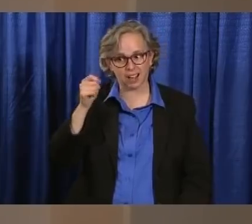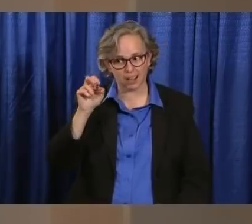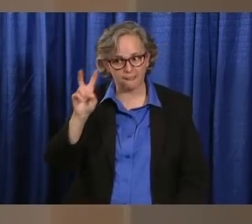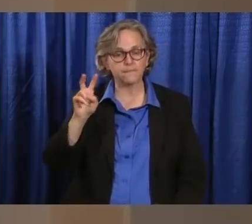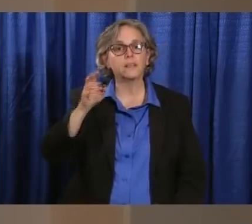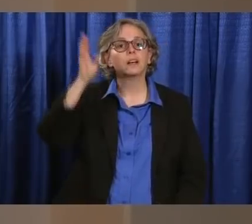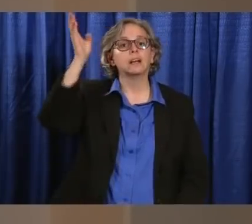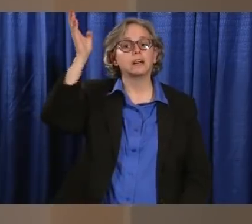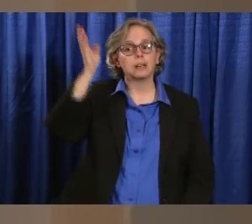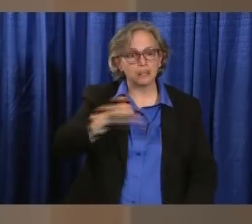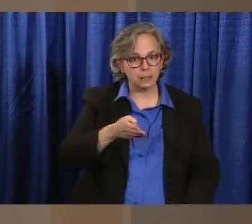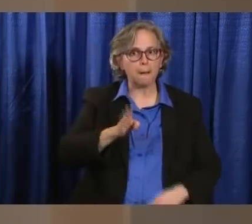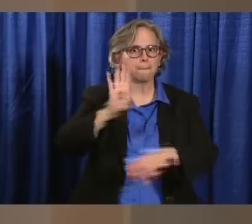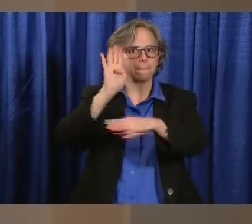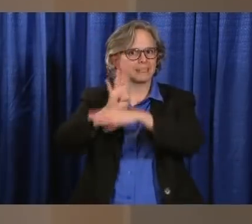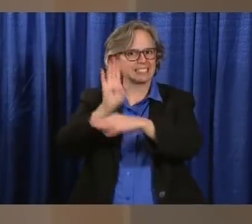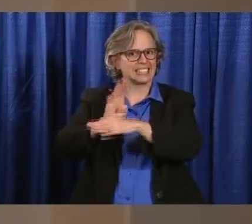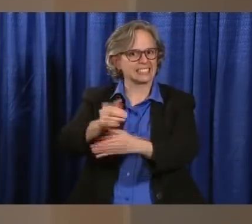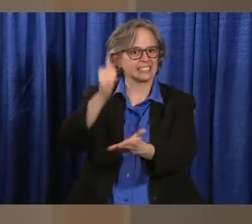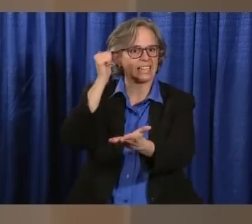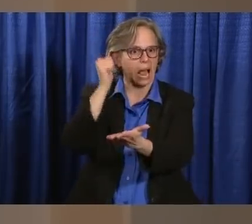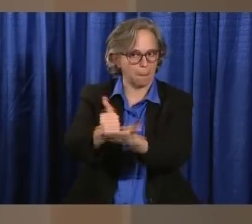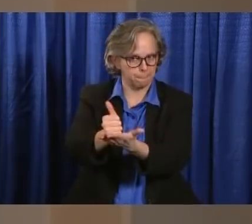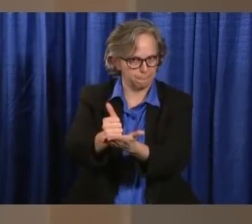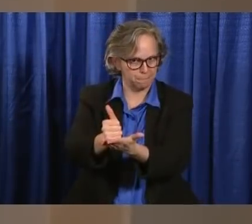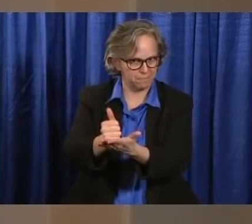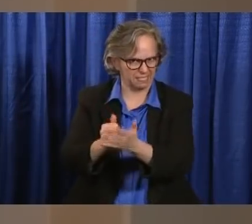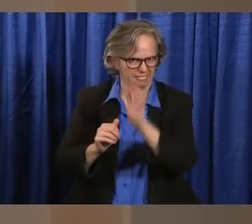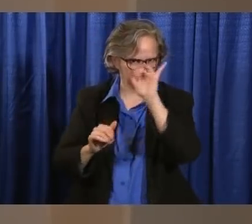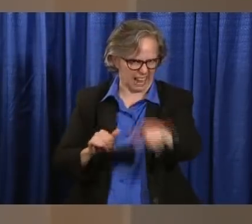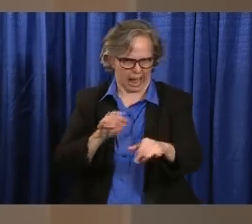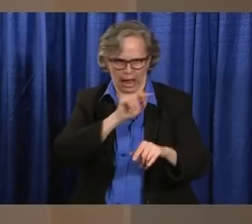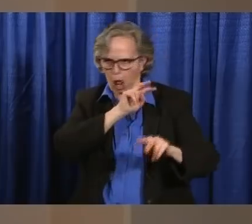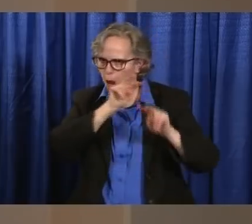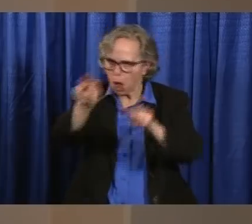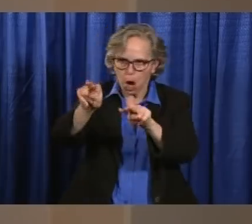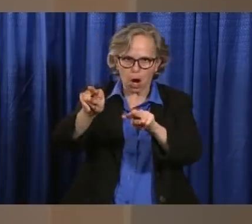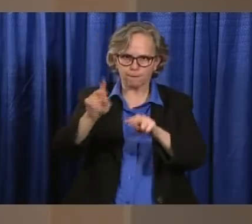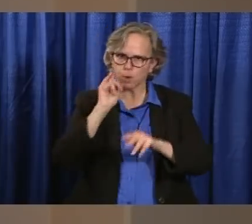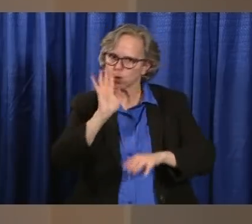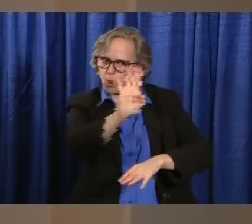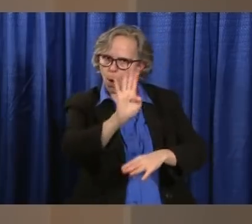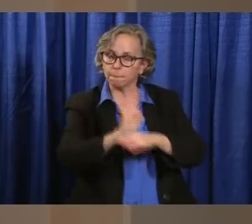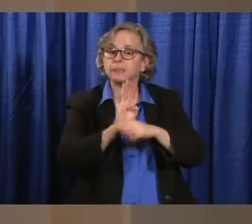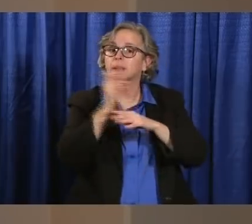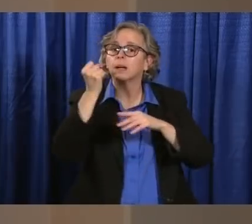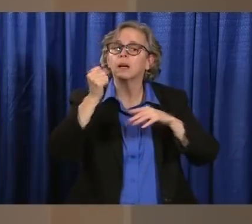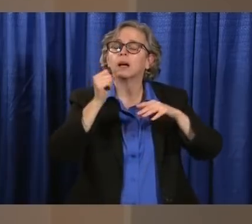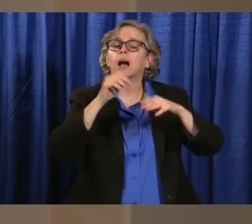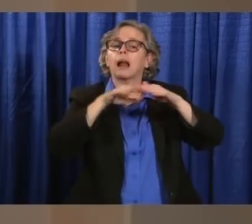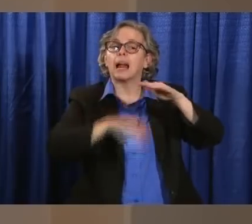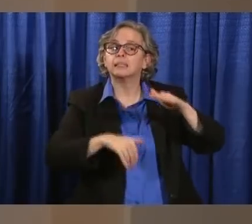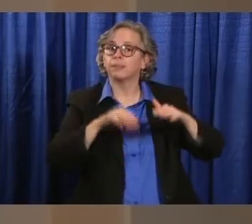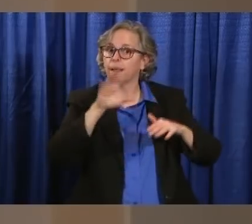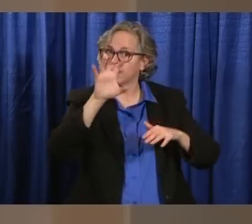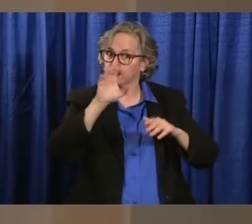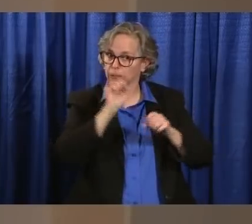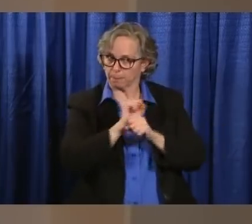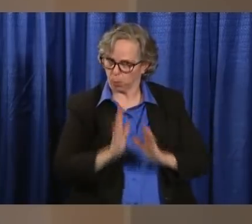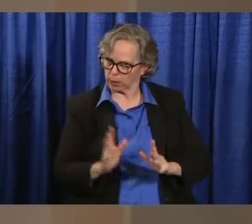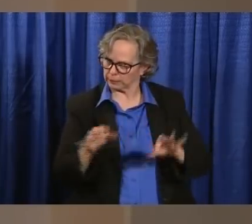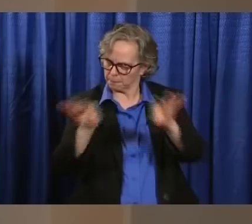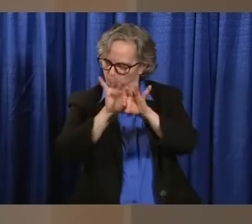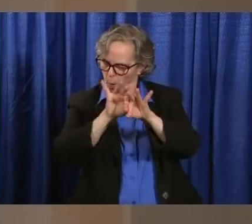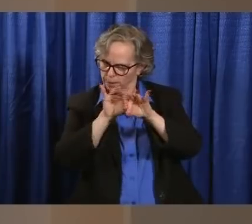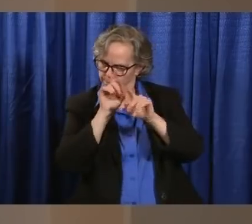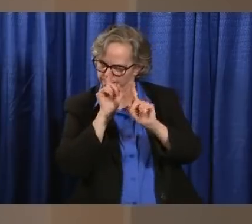So this is some good news that some of this stuff that happened in the CARE Act is starting to get enacted, and